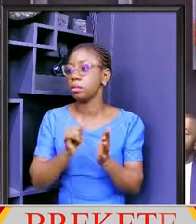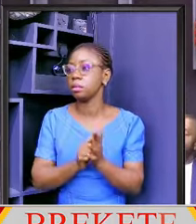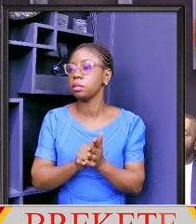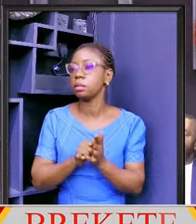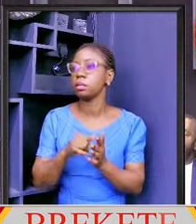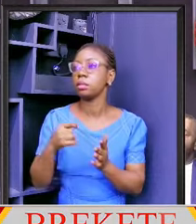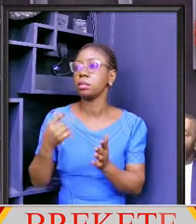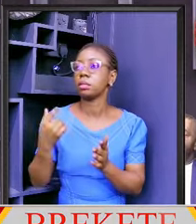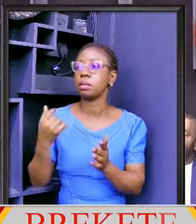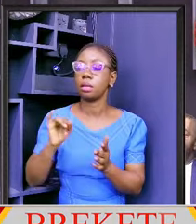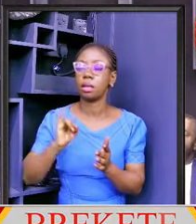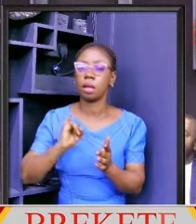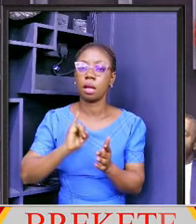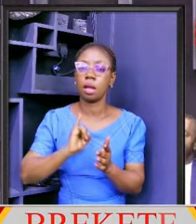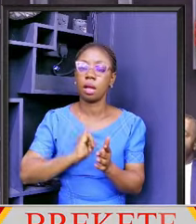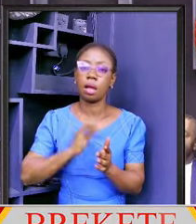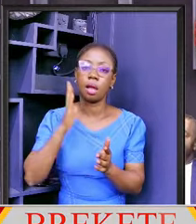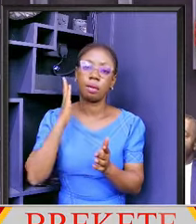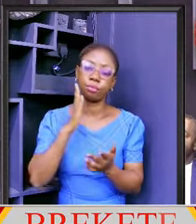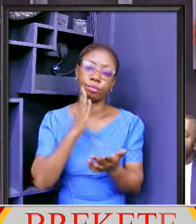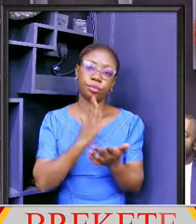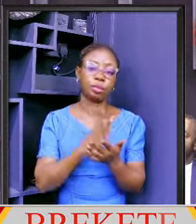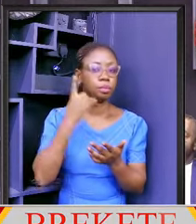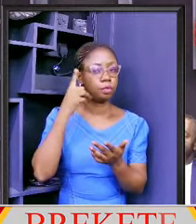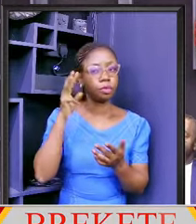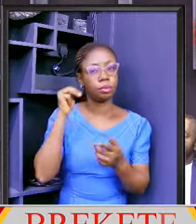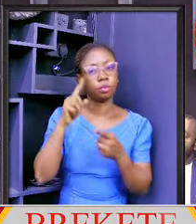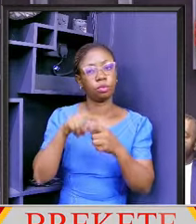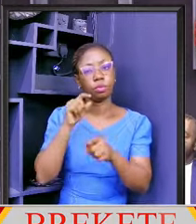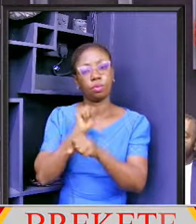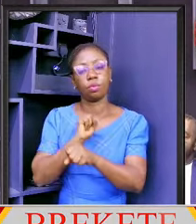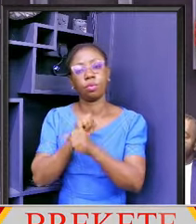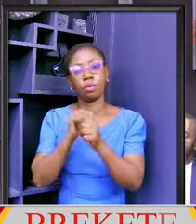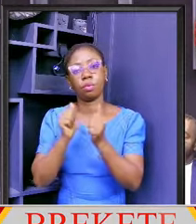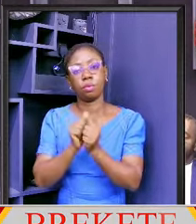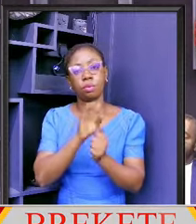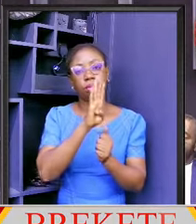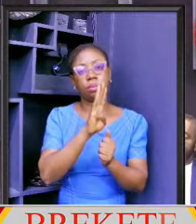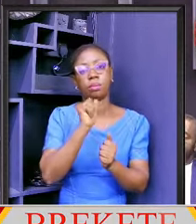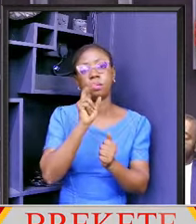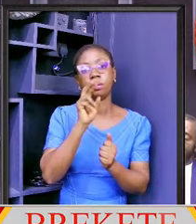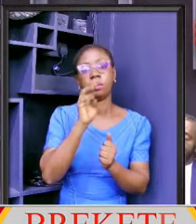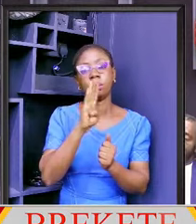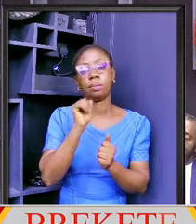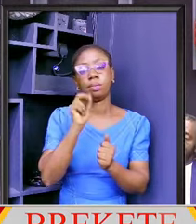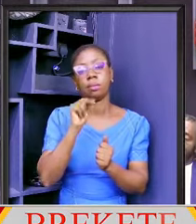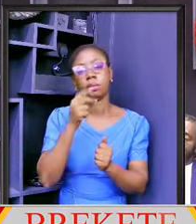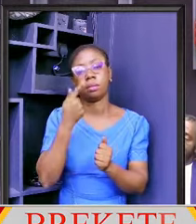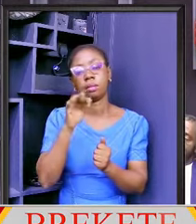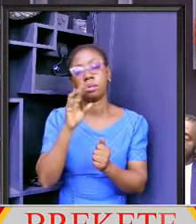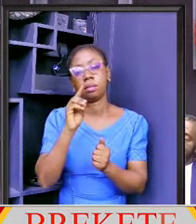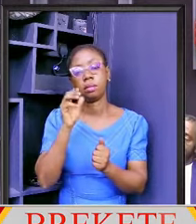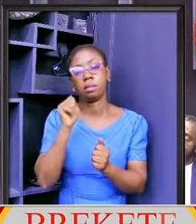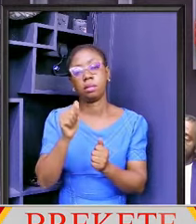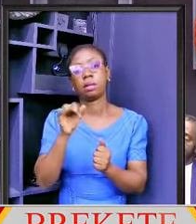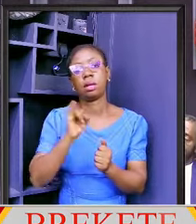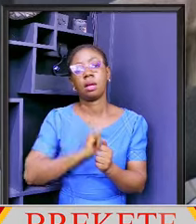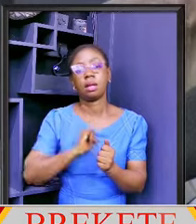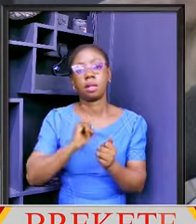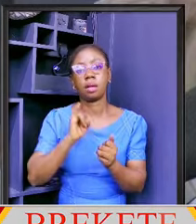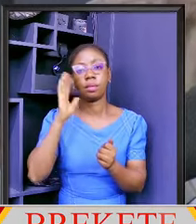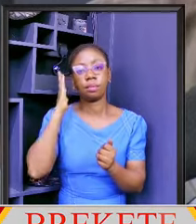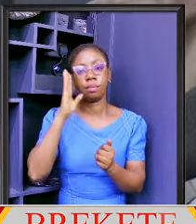down for him to work with the Babangida administration, that I will be financial